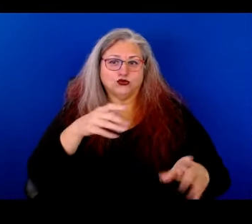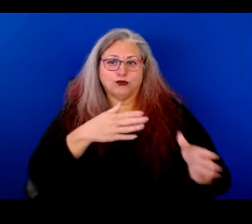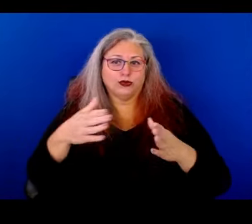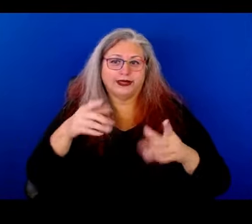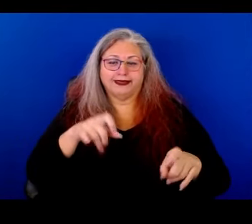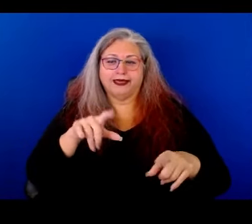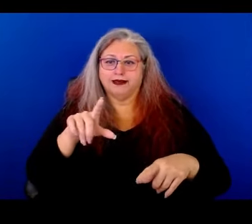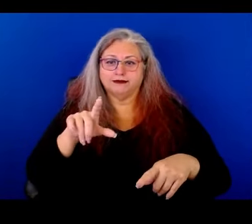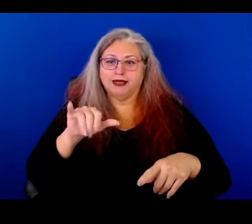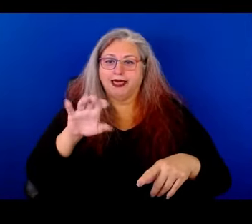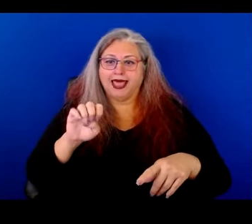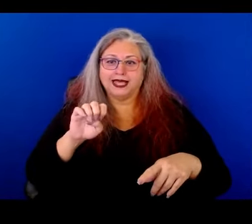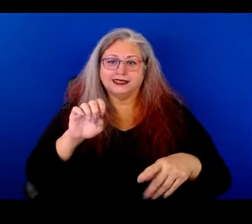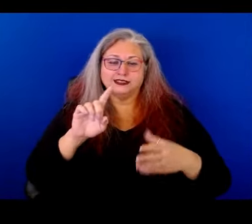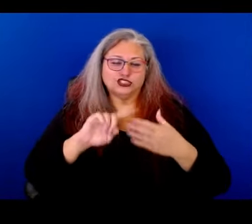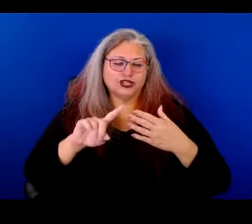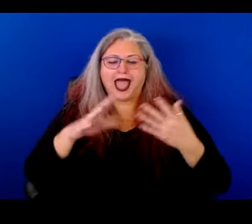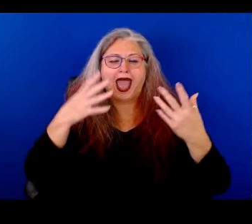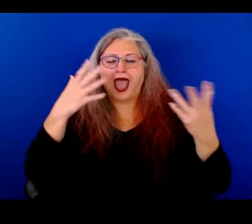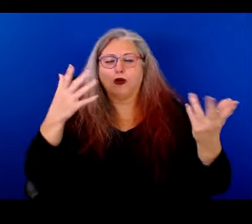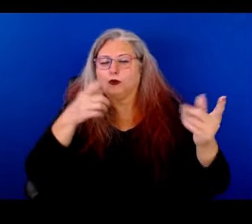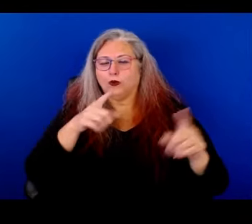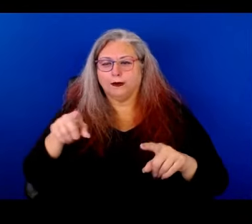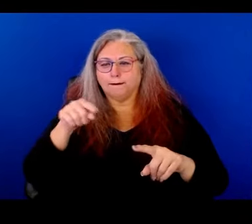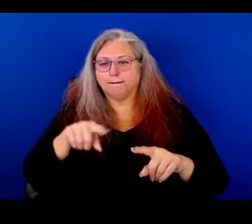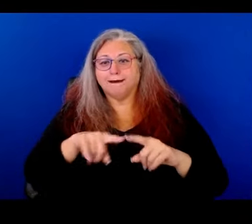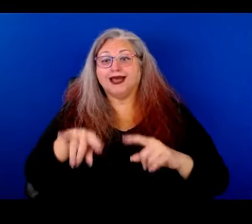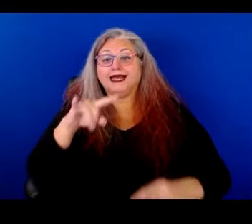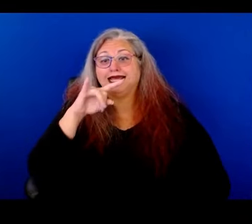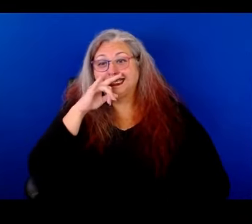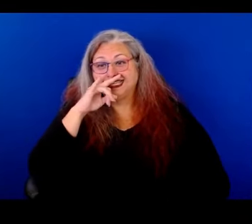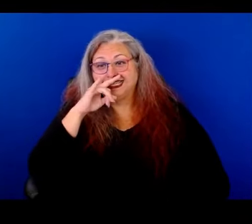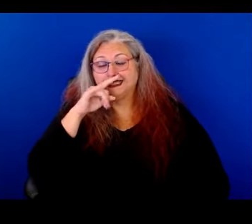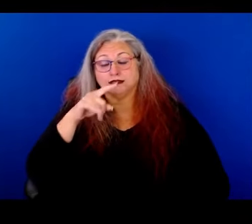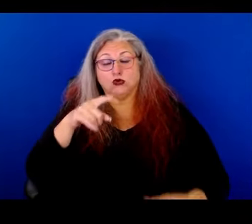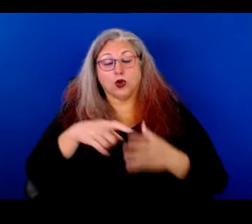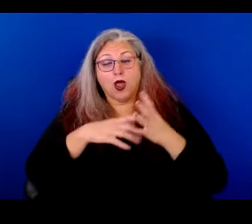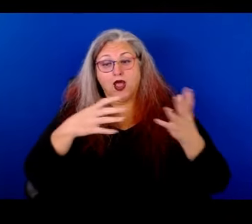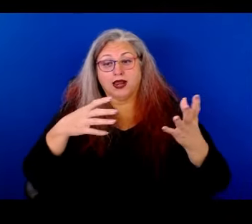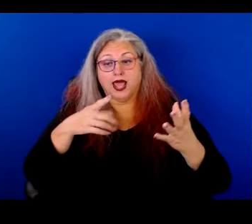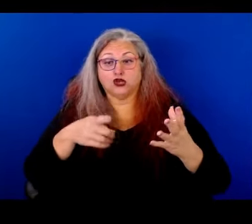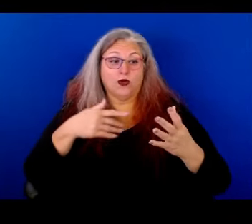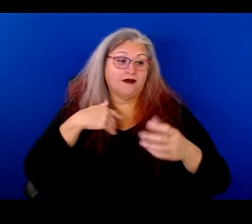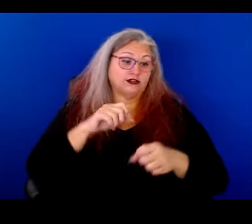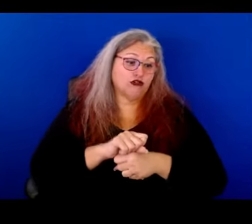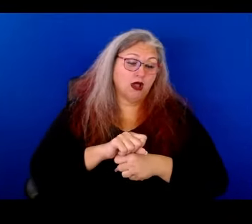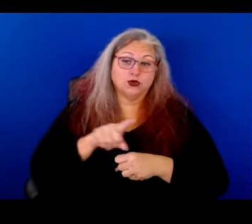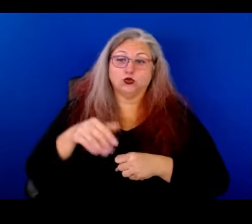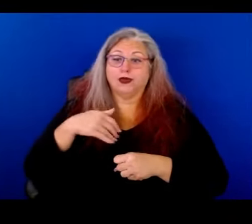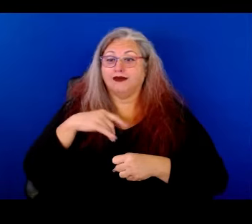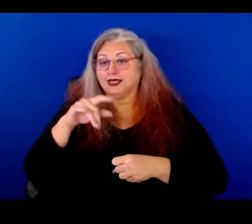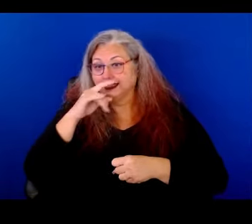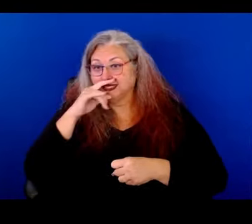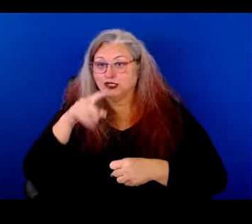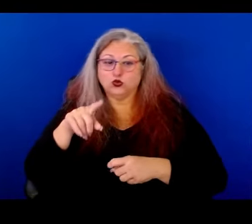had to bring in the lice check. I don't know what's happening, but kids are a lot. And when you have a job and you have